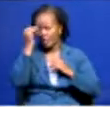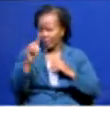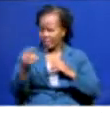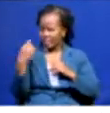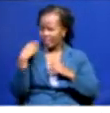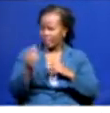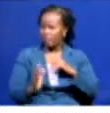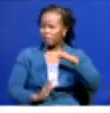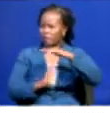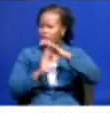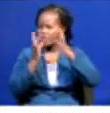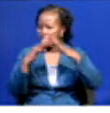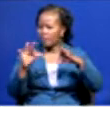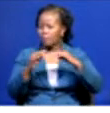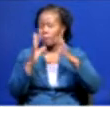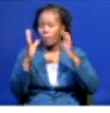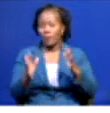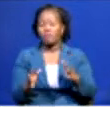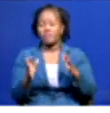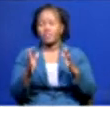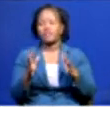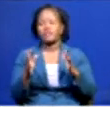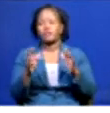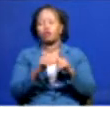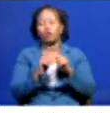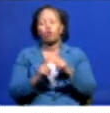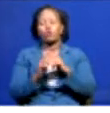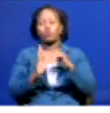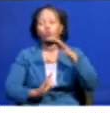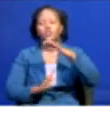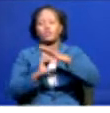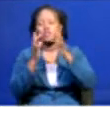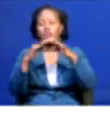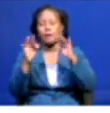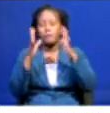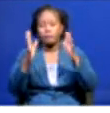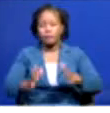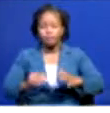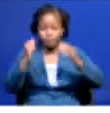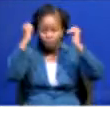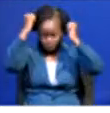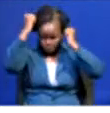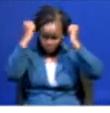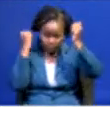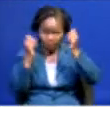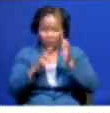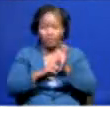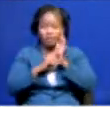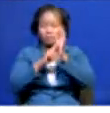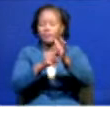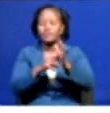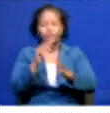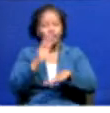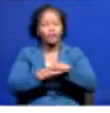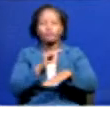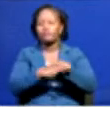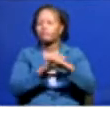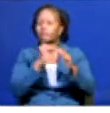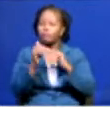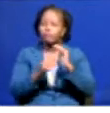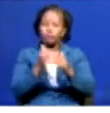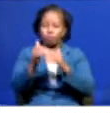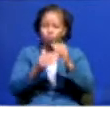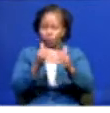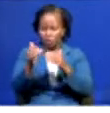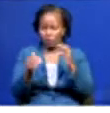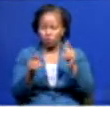senior officers, let alone senior military officers, represents tremendous and commendable progress